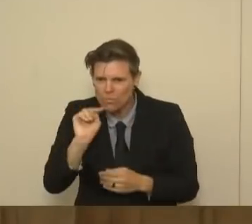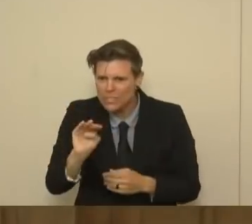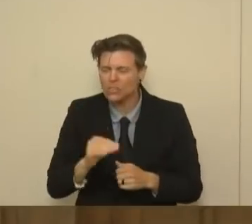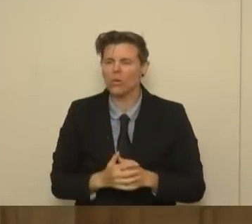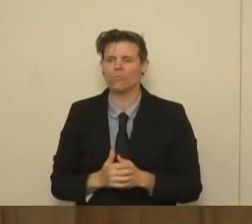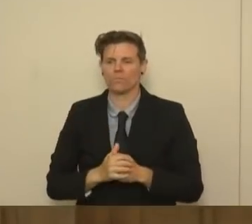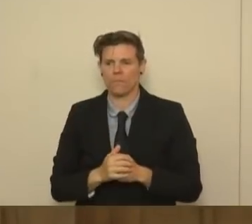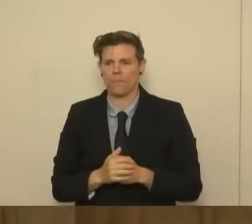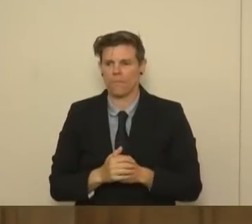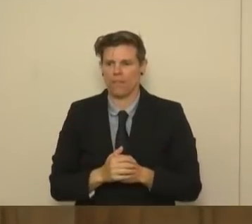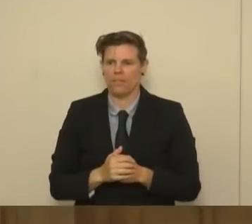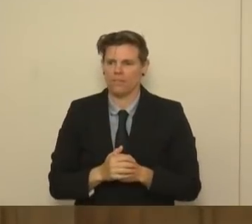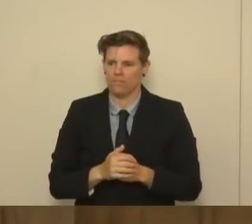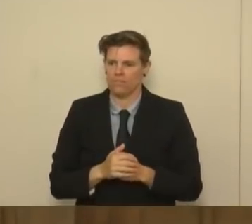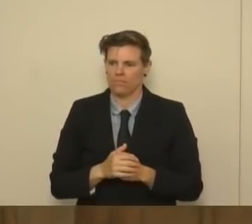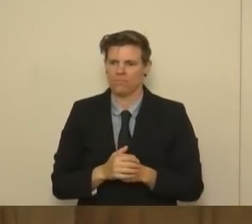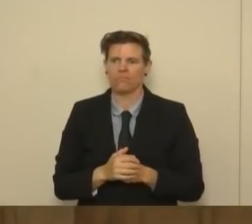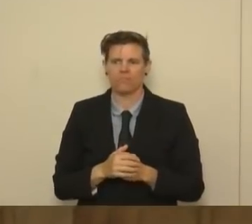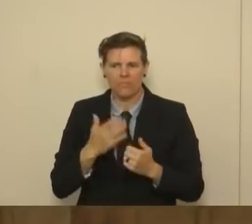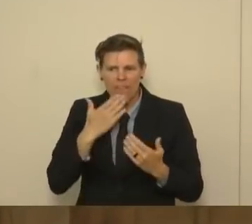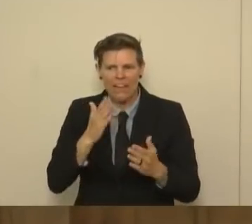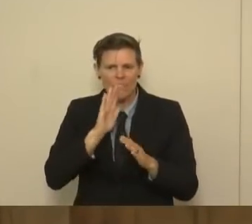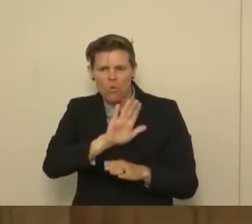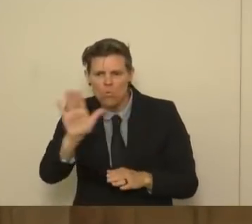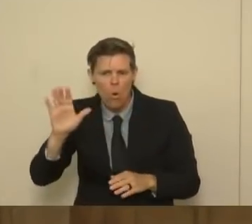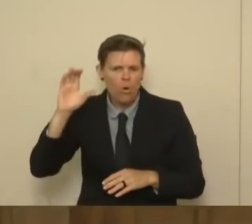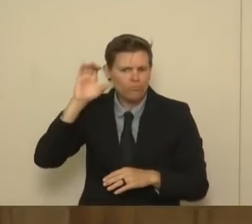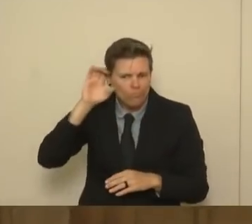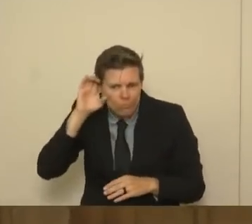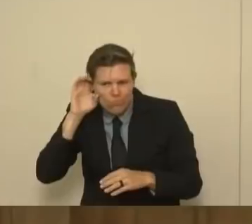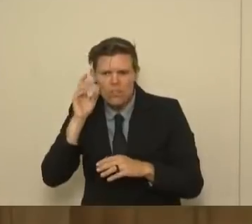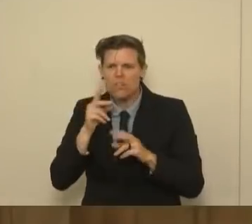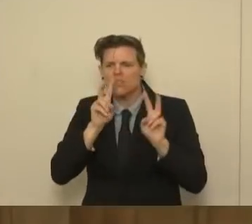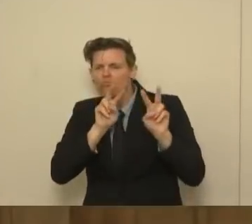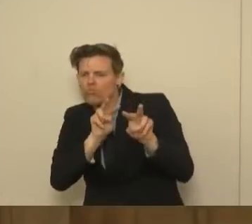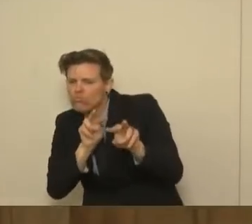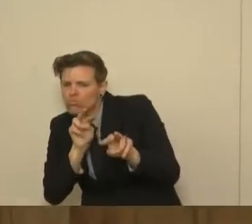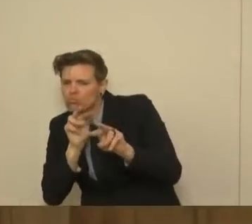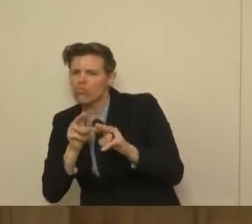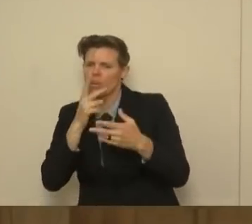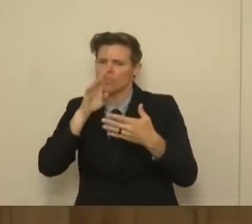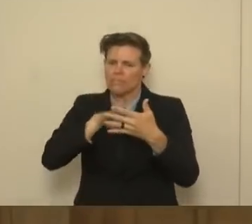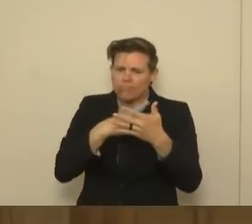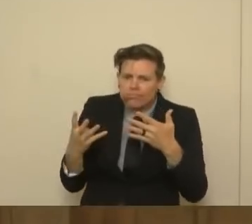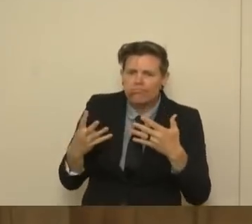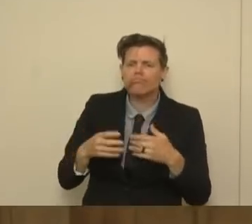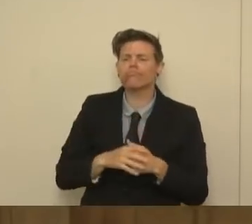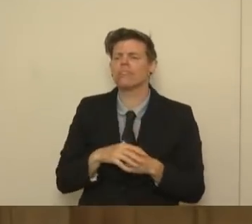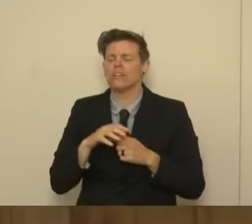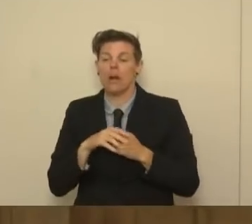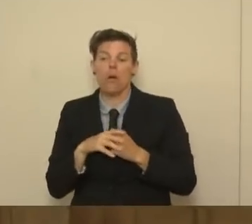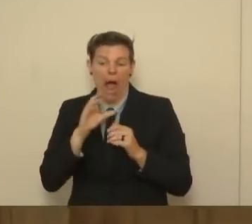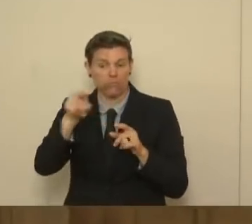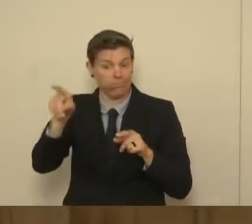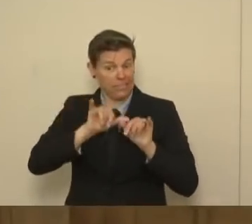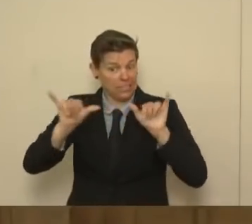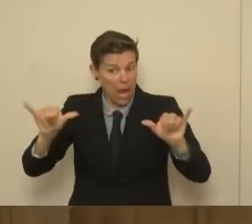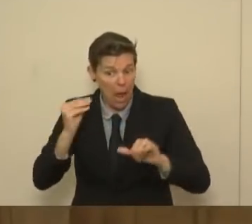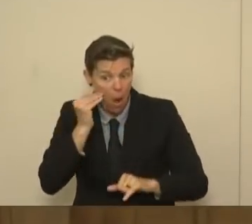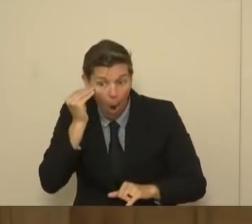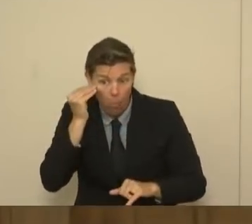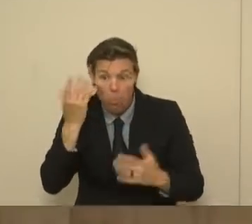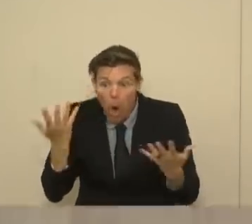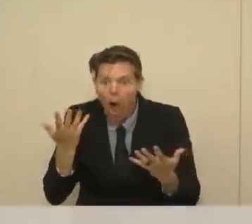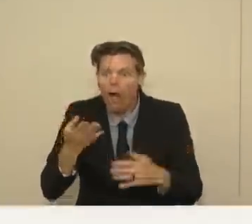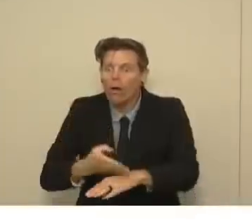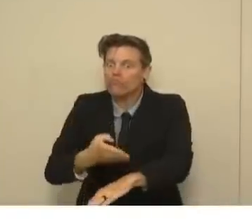health orders, wearing masks, staying at home. We're seeing results from that we all should be very proud of. And I'm just going to go